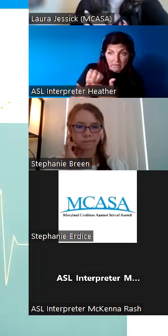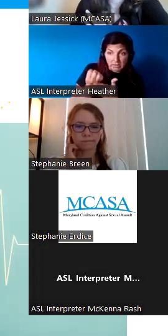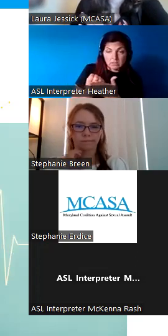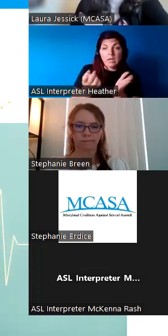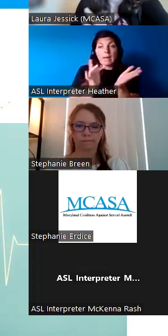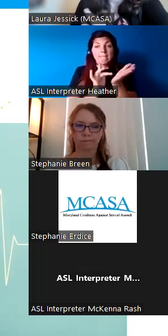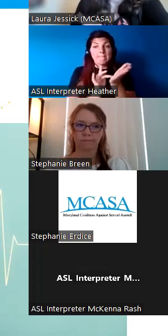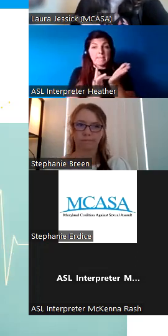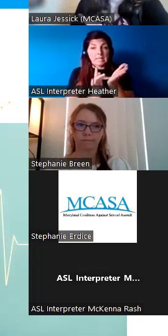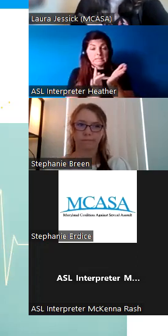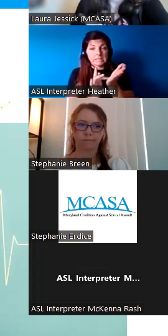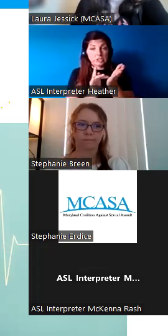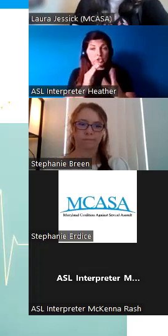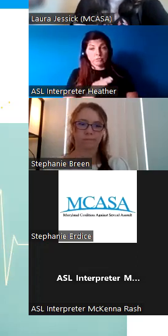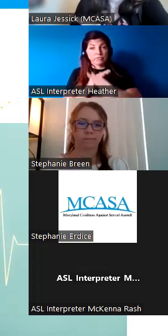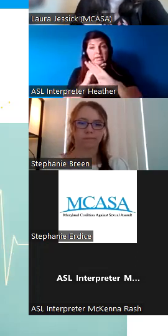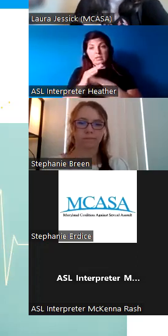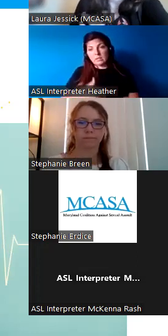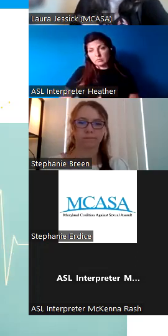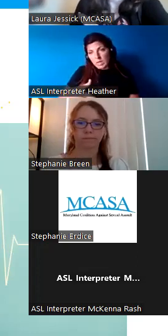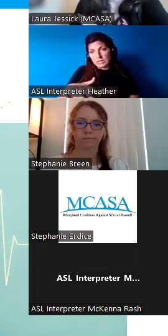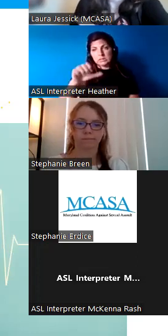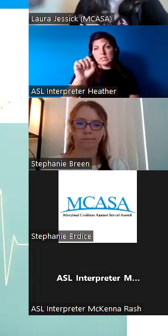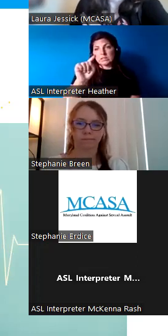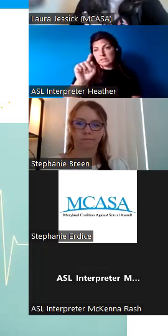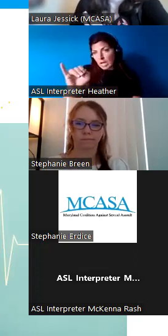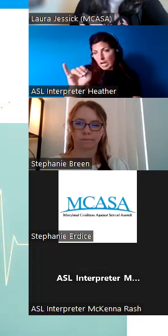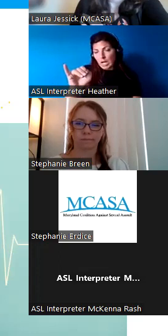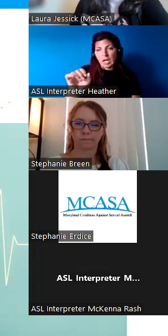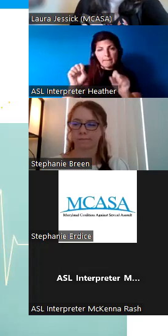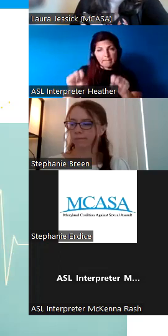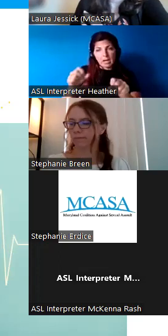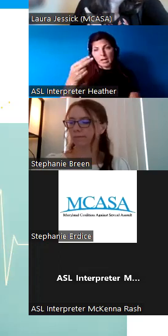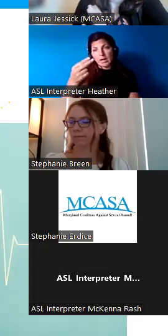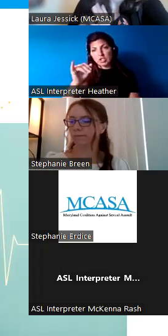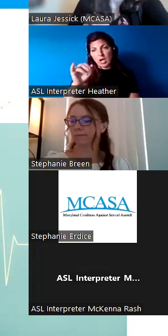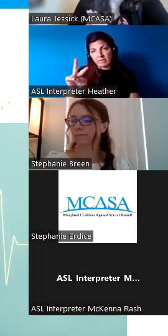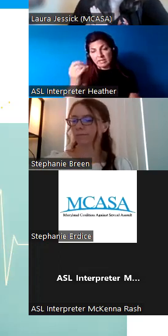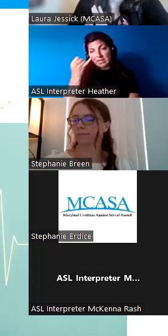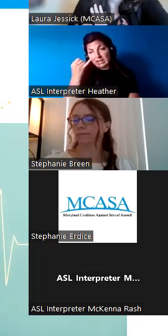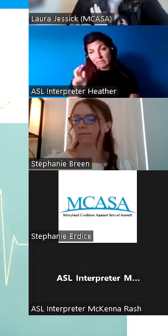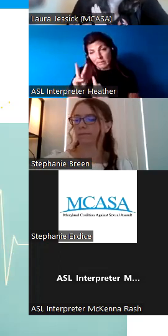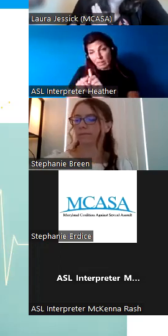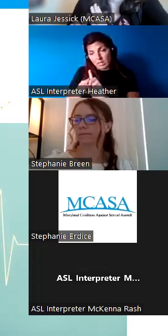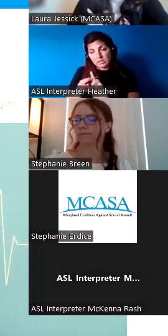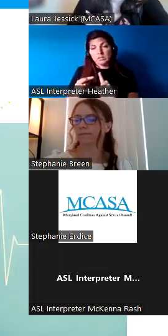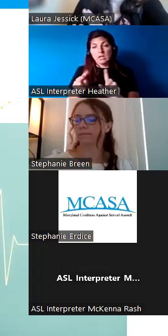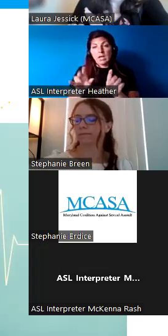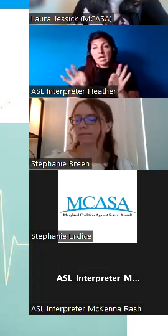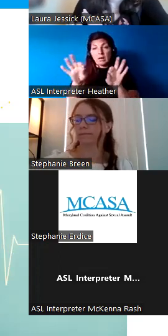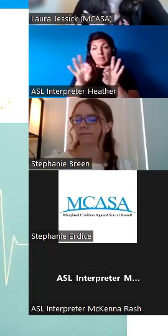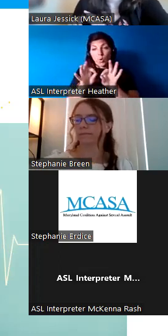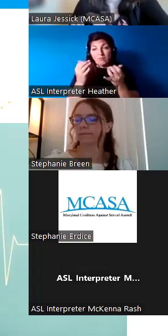medication to prevent those pregnancy, STI, and possibly HIV if applicable. And it's important to note that for